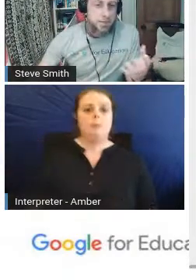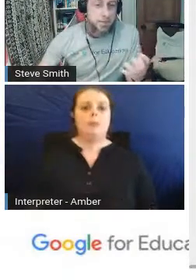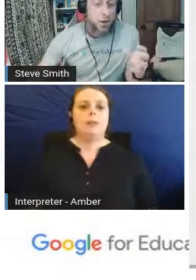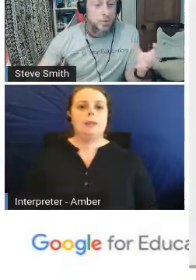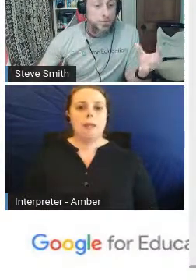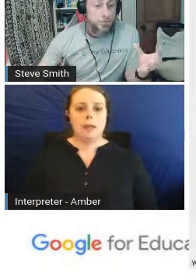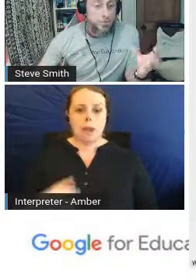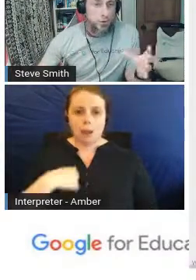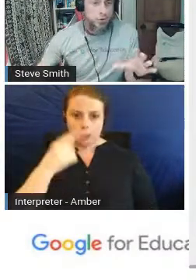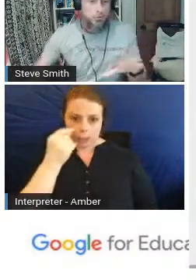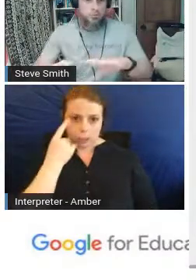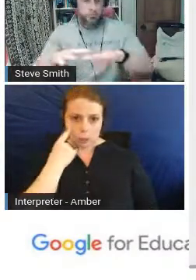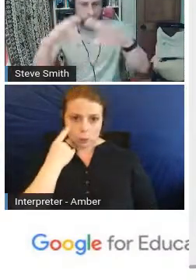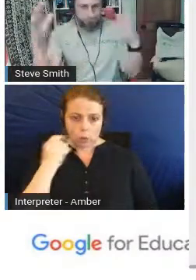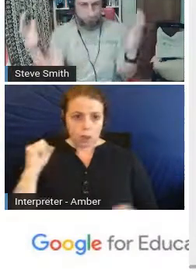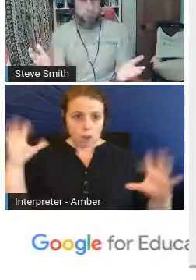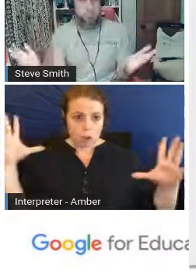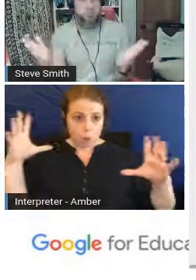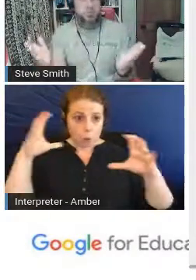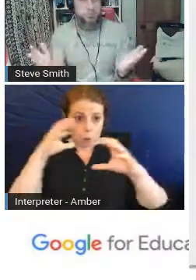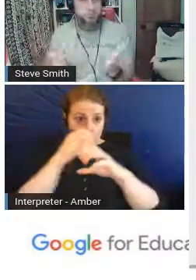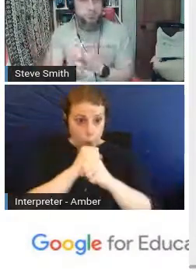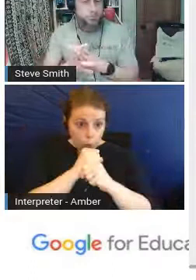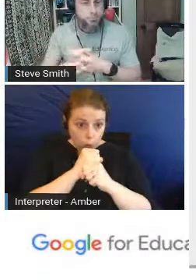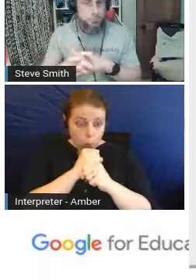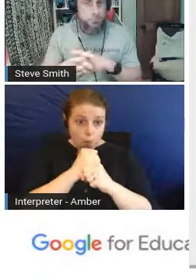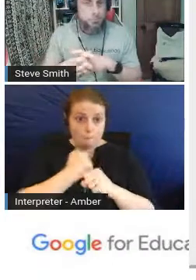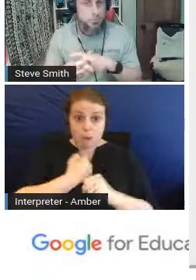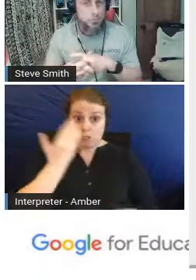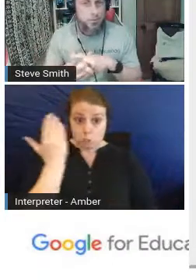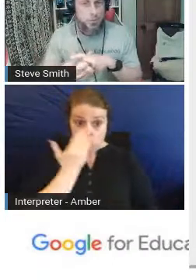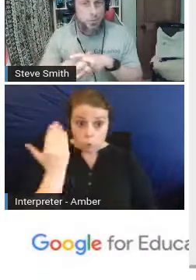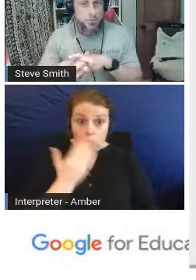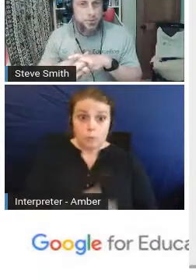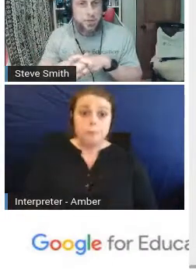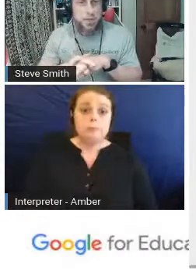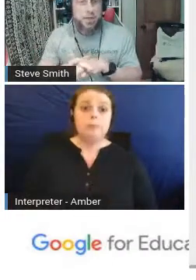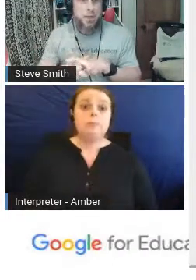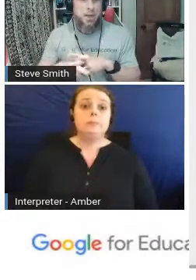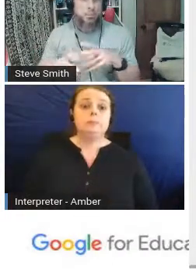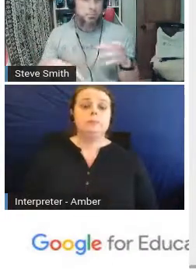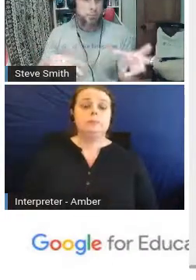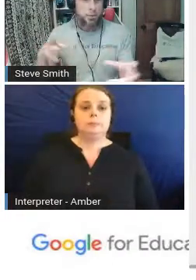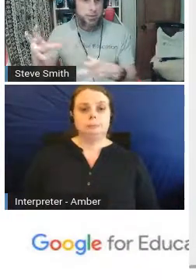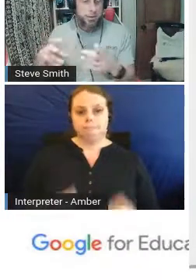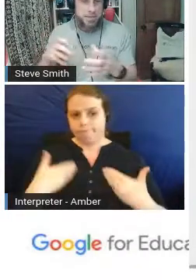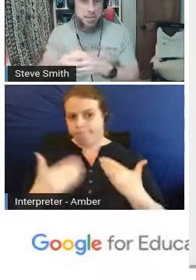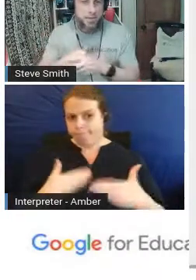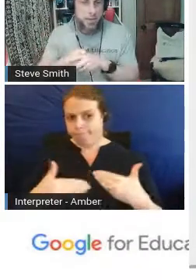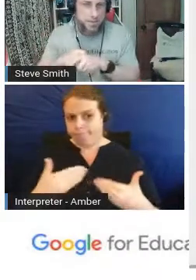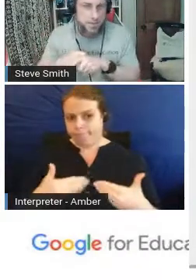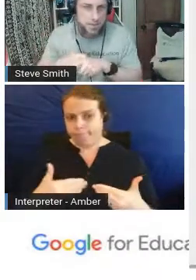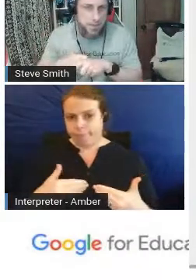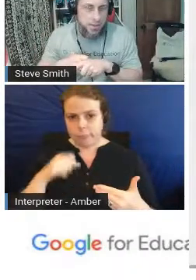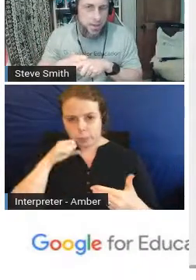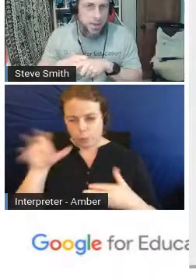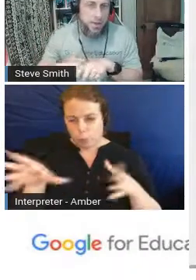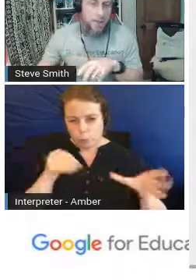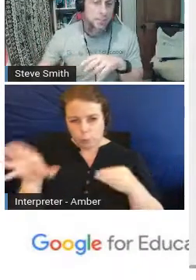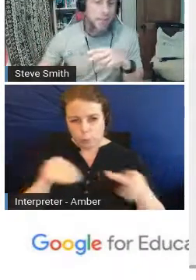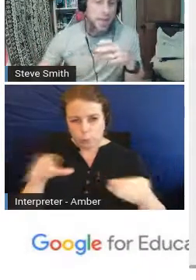this as an overview of my school. So I'll let this run. It will pull in all the data that I need to